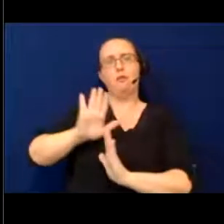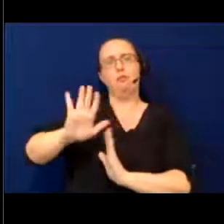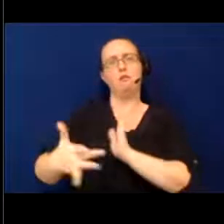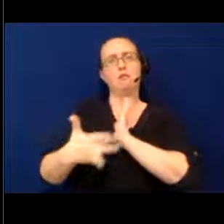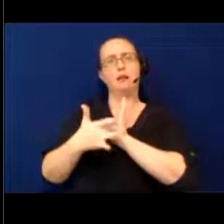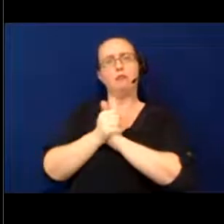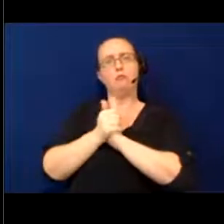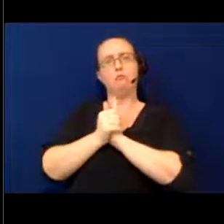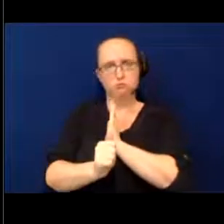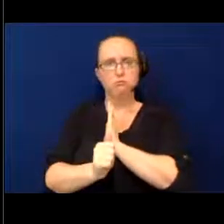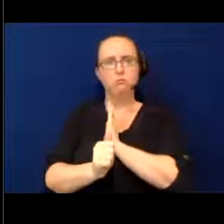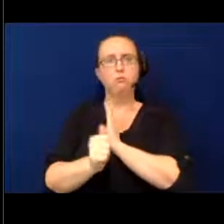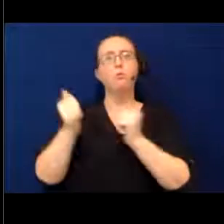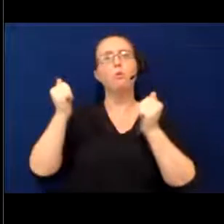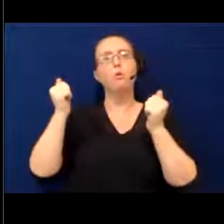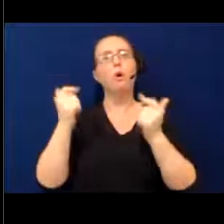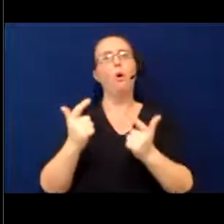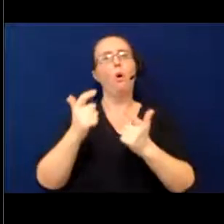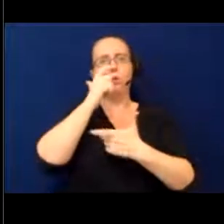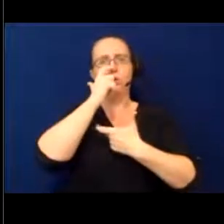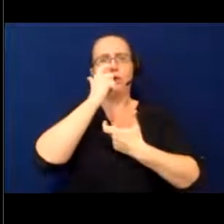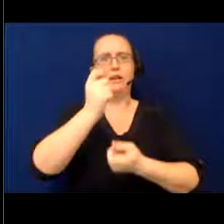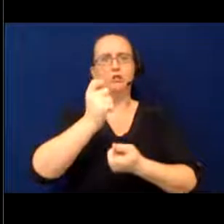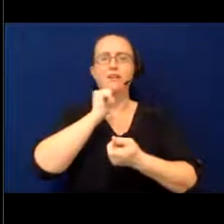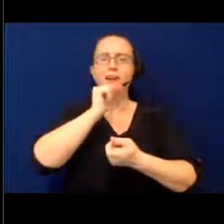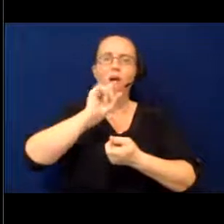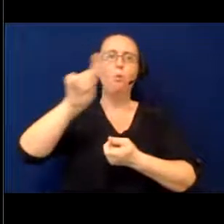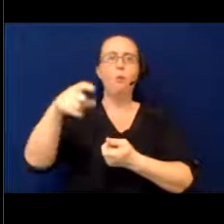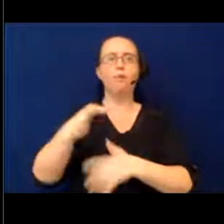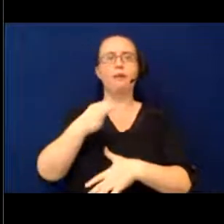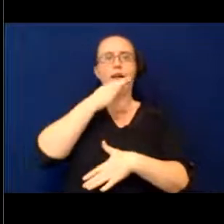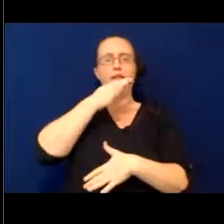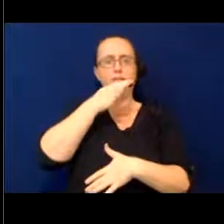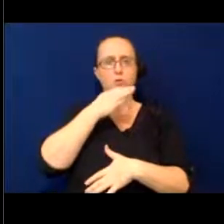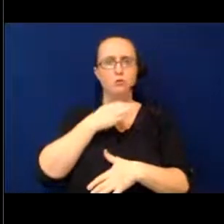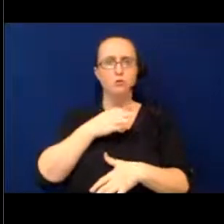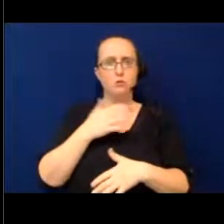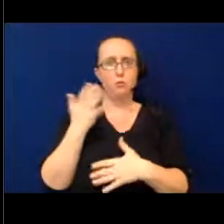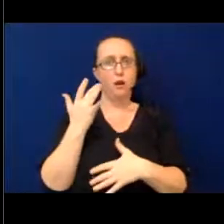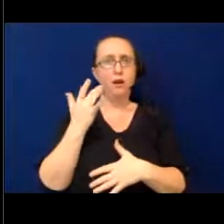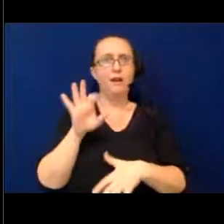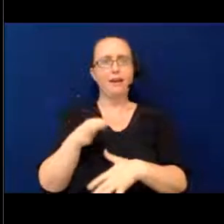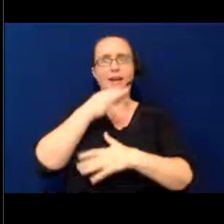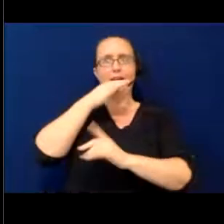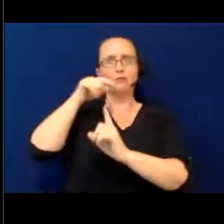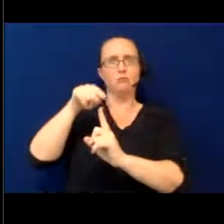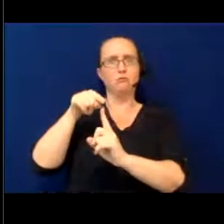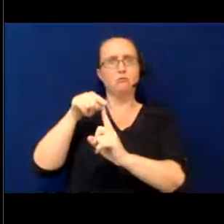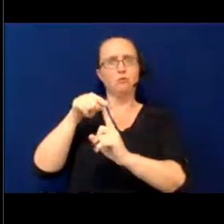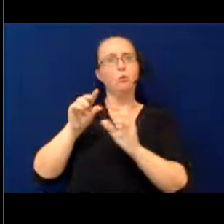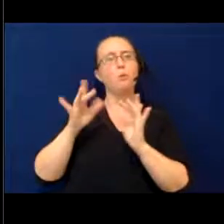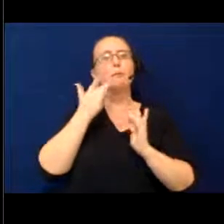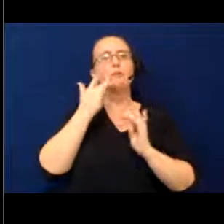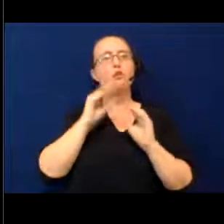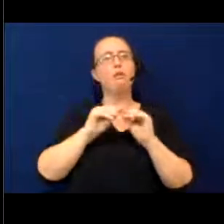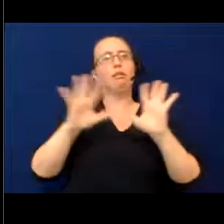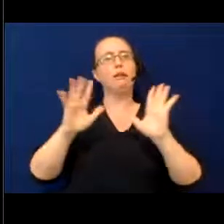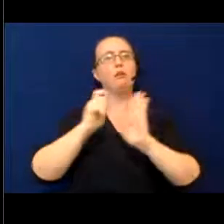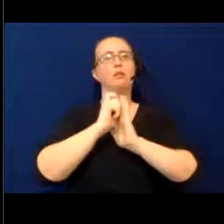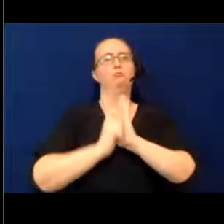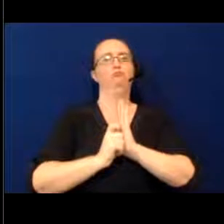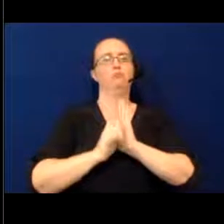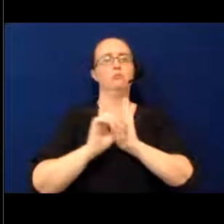everyone who is interested, not just the experts, because even experts prefer a clearly written document. When